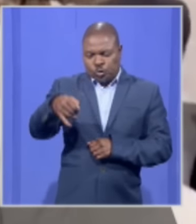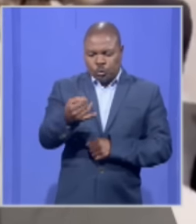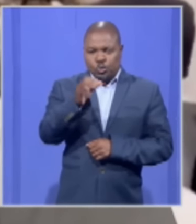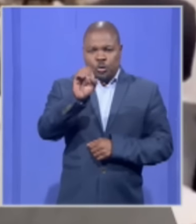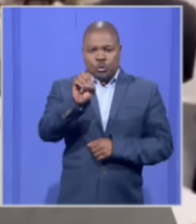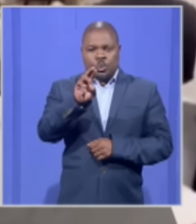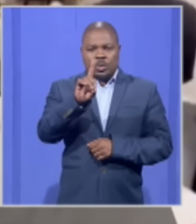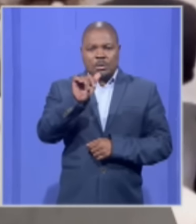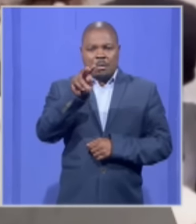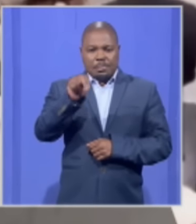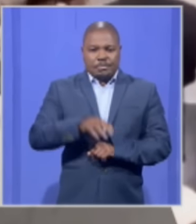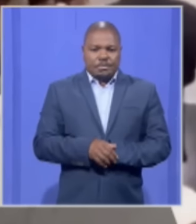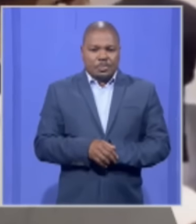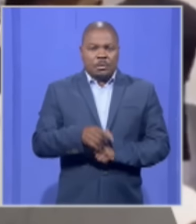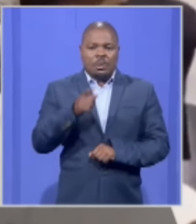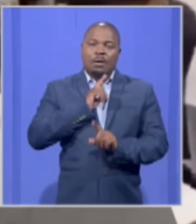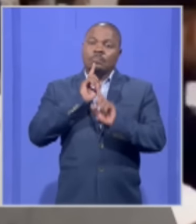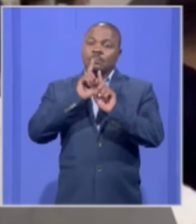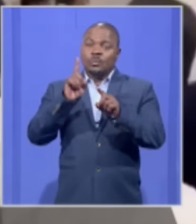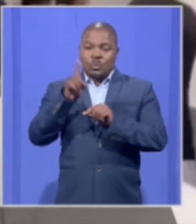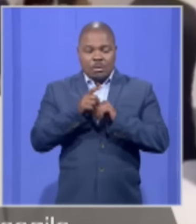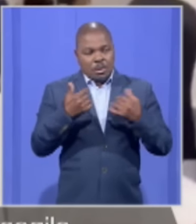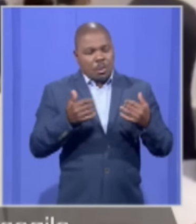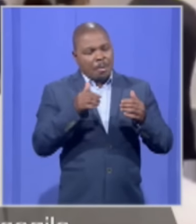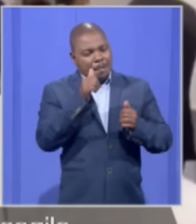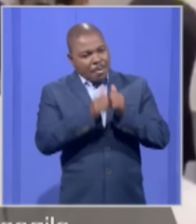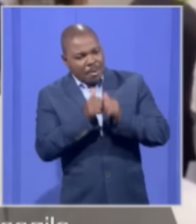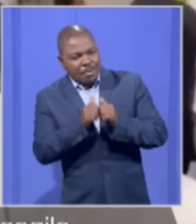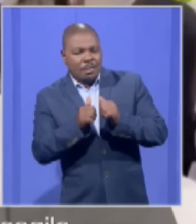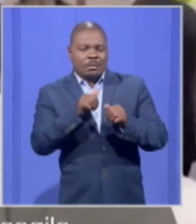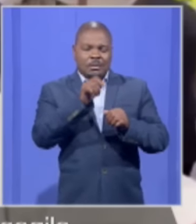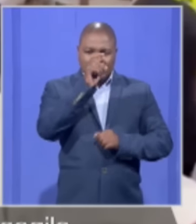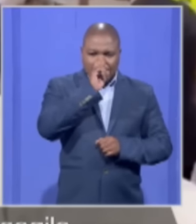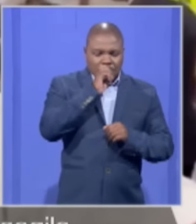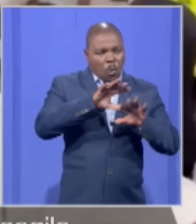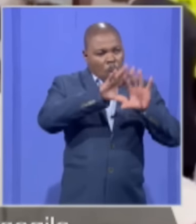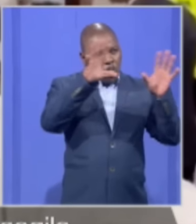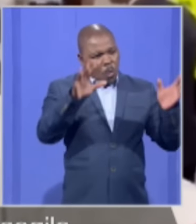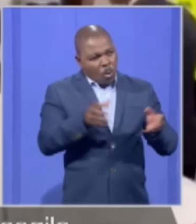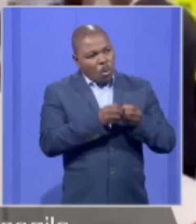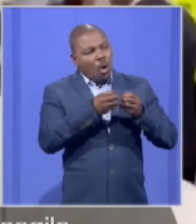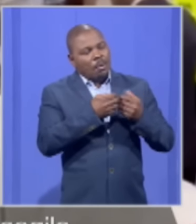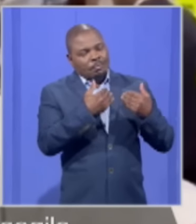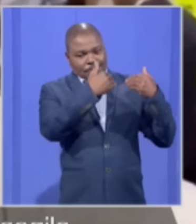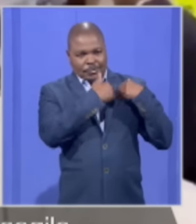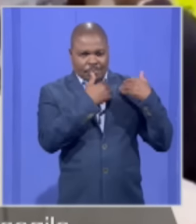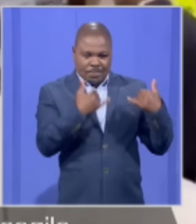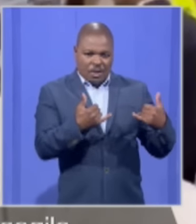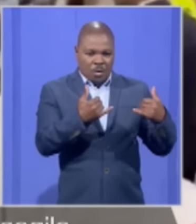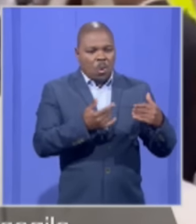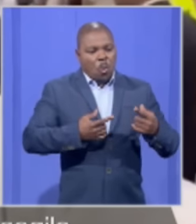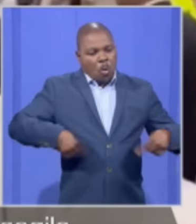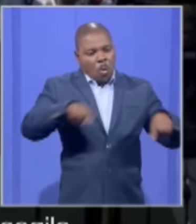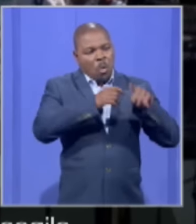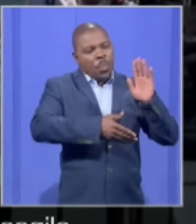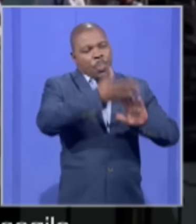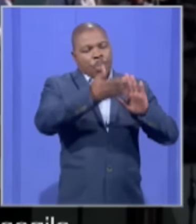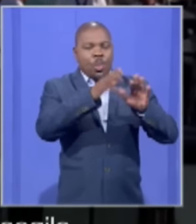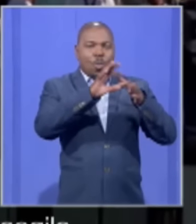all our comrades, brothers and sisters on the global Sumud flotilla are safe and on their way